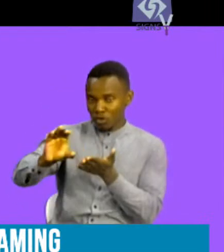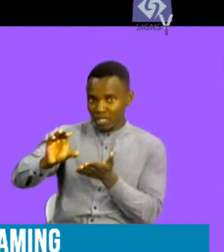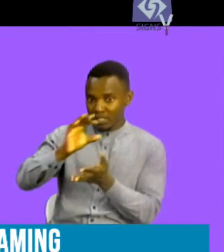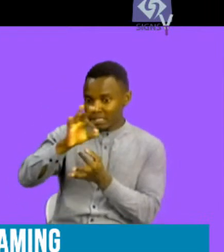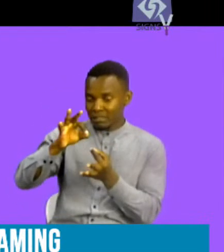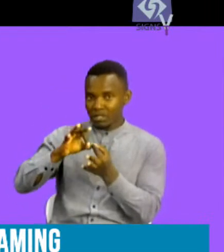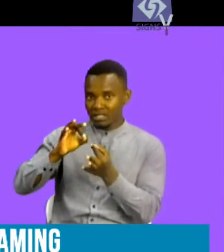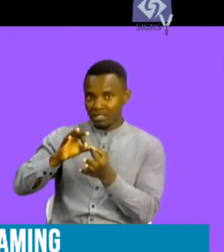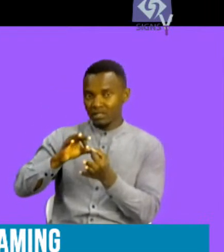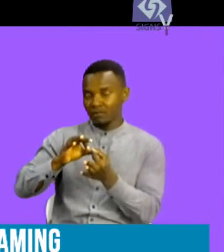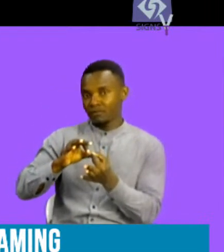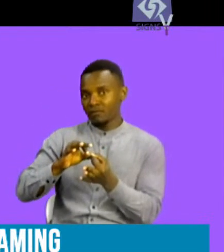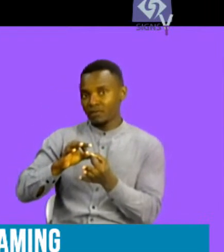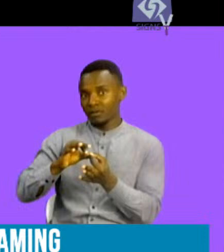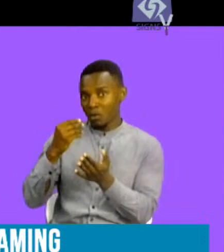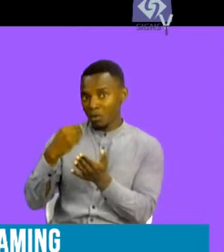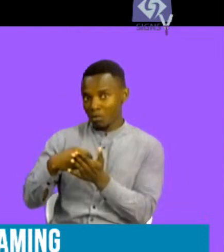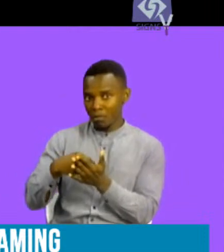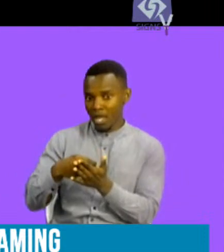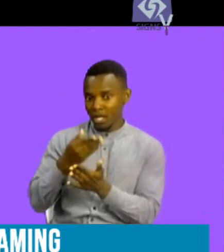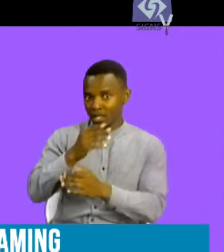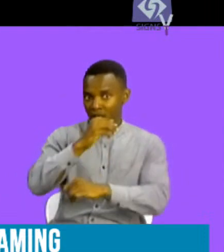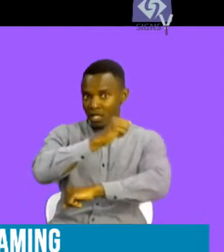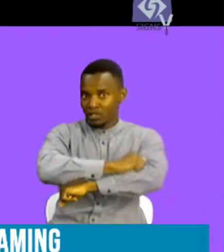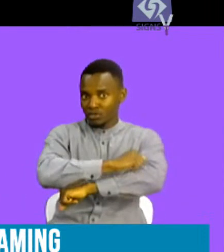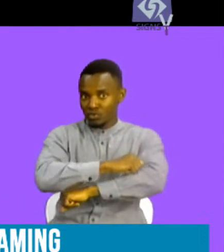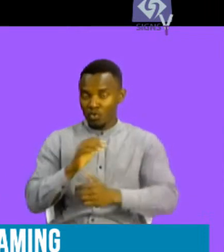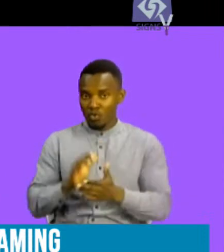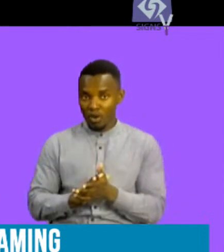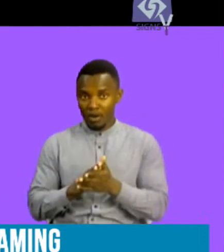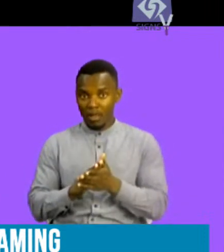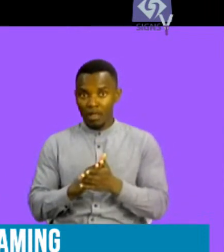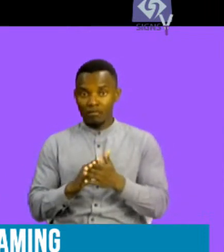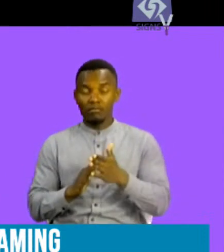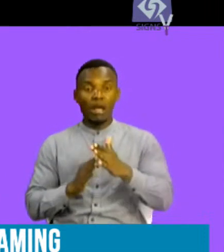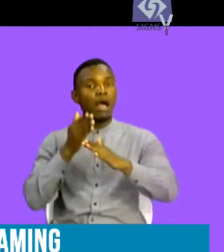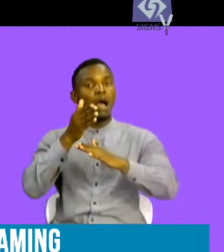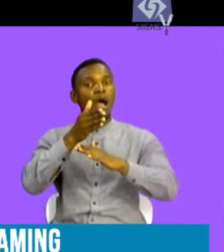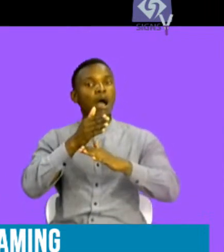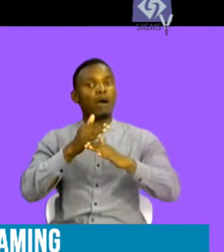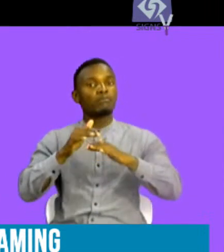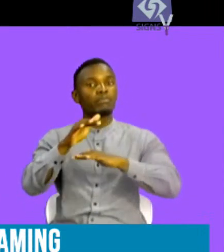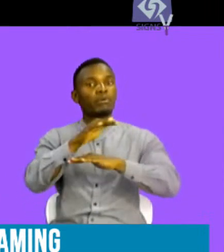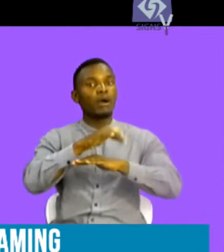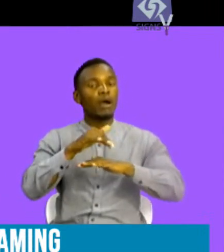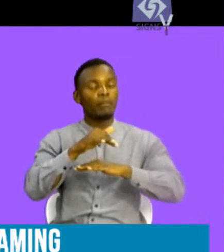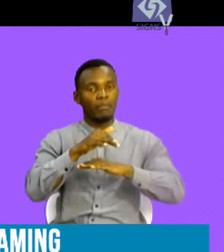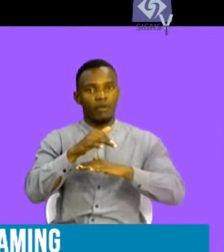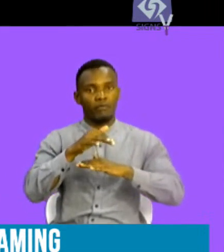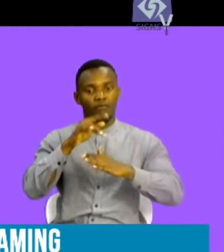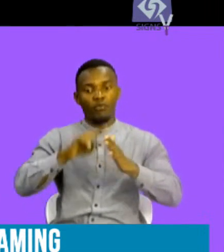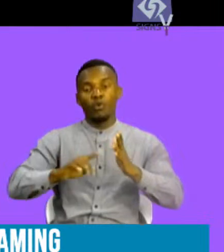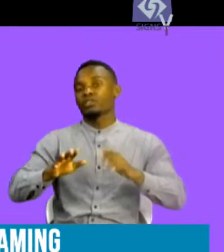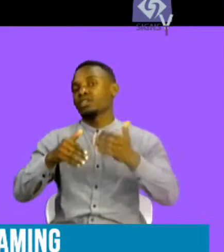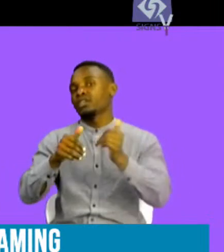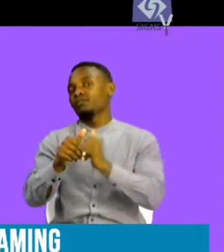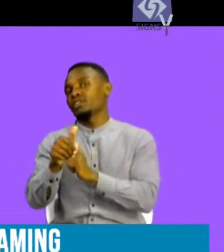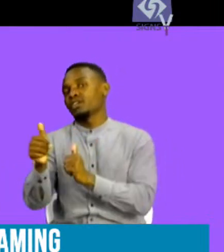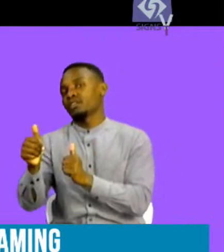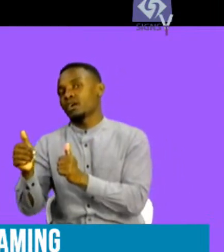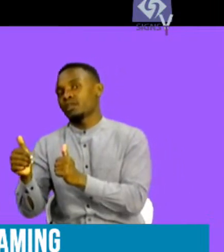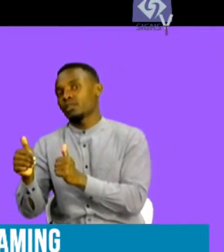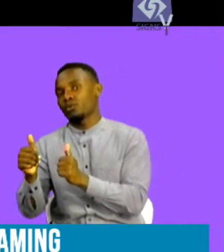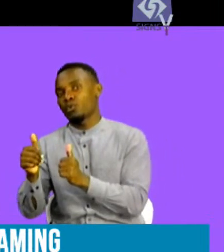of money in schools over and above what they allocate to each child in the regular schools. So these are